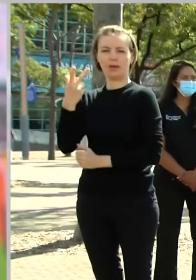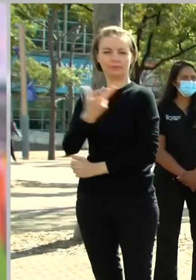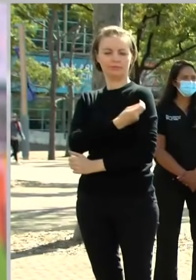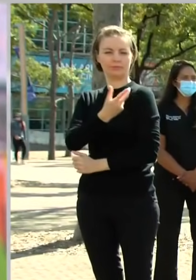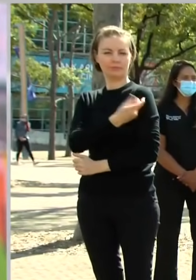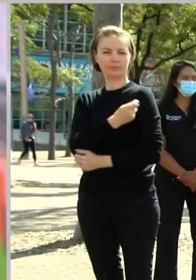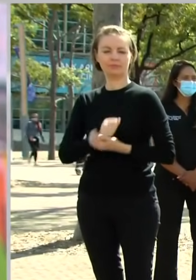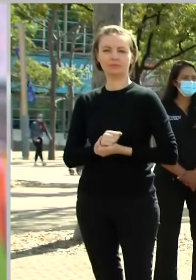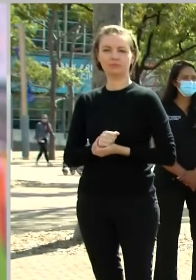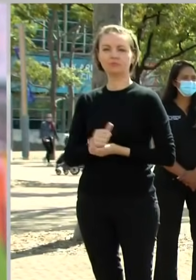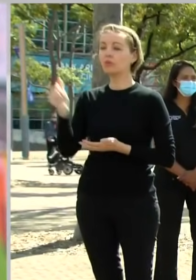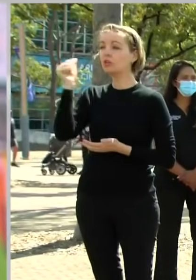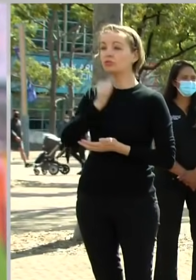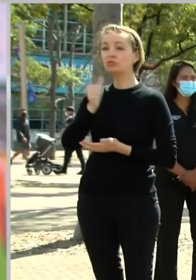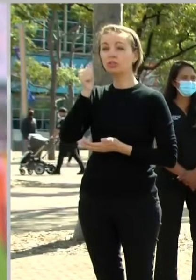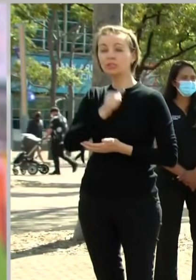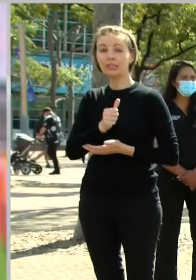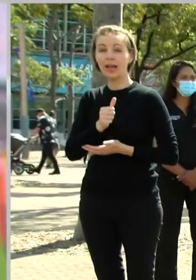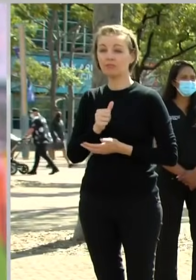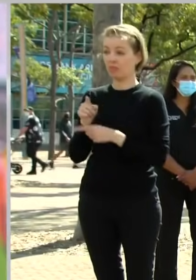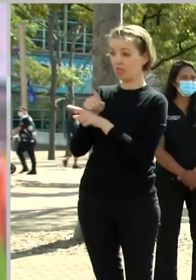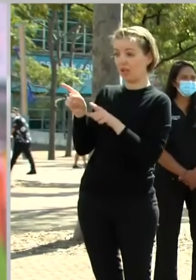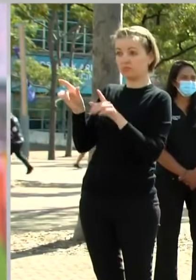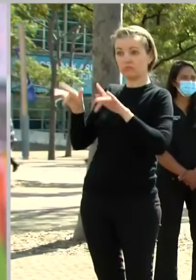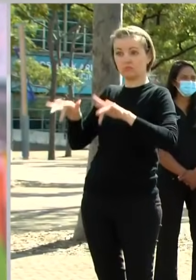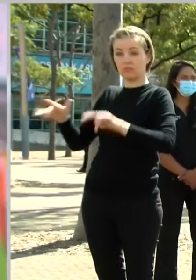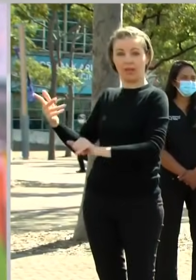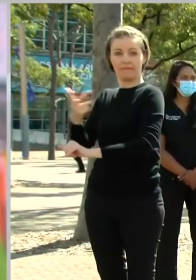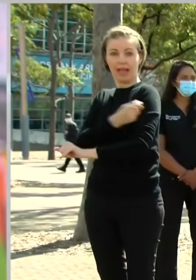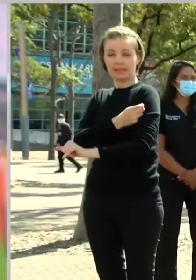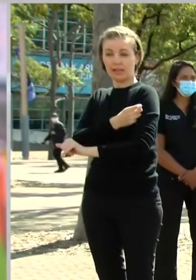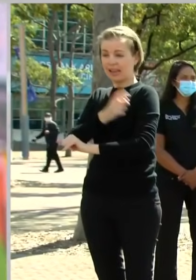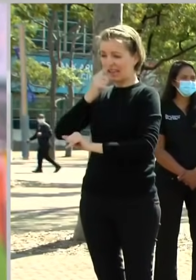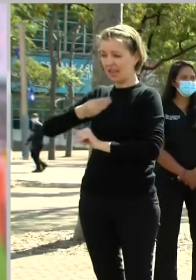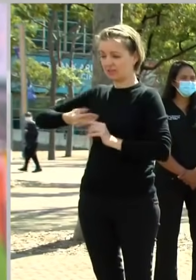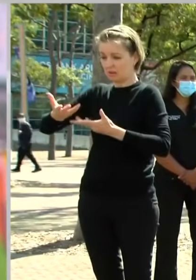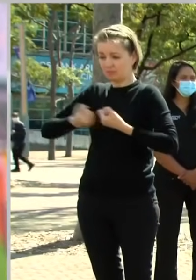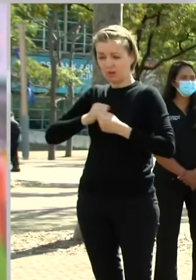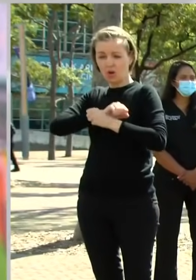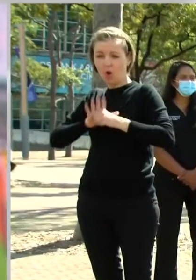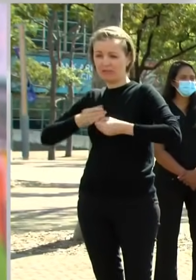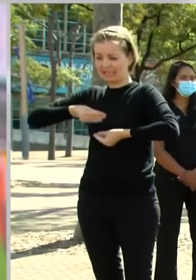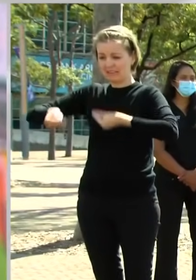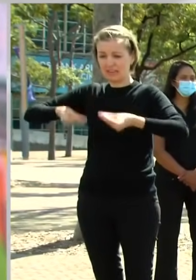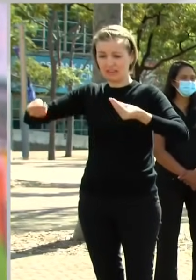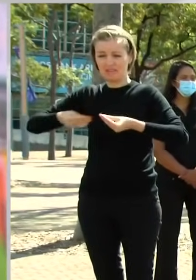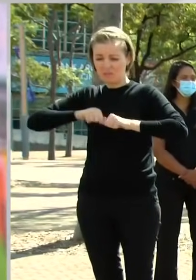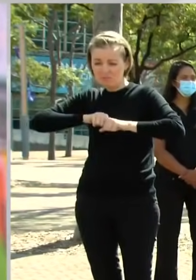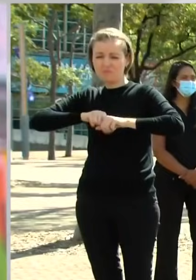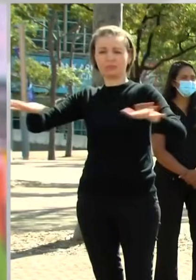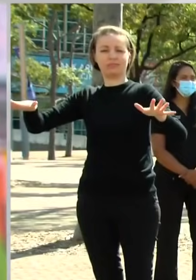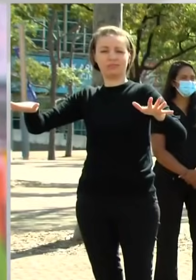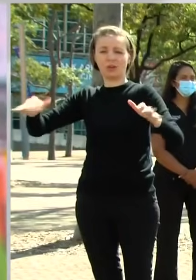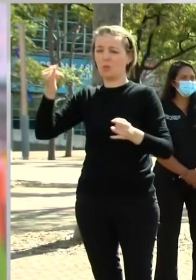proportion got ill, our hospital system would be overrun. We've made this very, very clear from the outset. This is consistent with the Doherty plan,